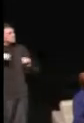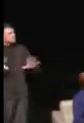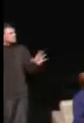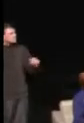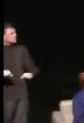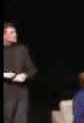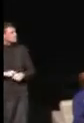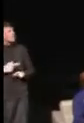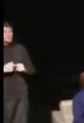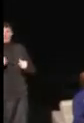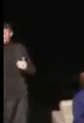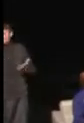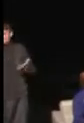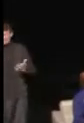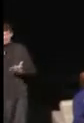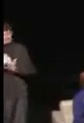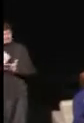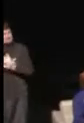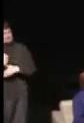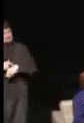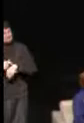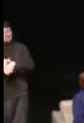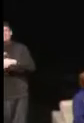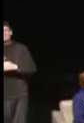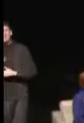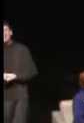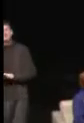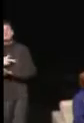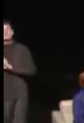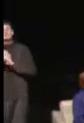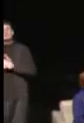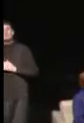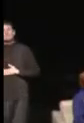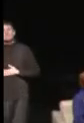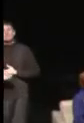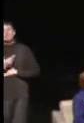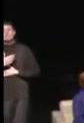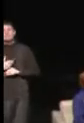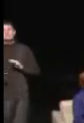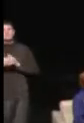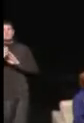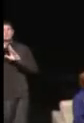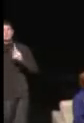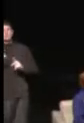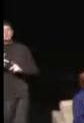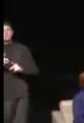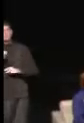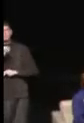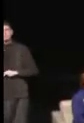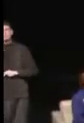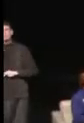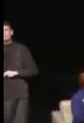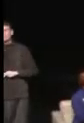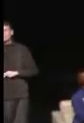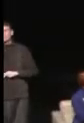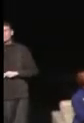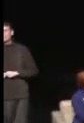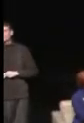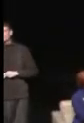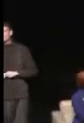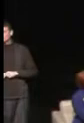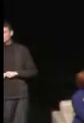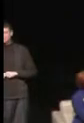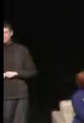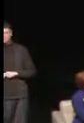further ado, I would like to move into the program. Please join me in welcoming the Chair of the Board of Trustees, Mr. Eric Hughes.